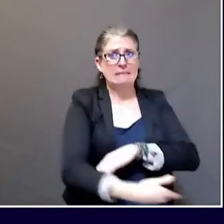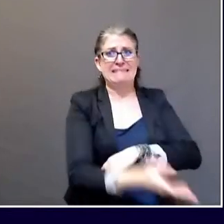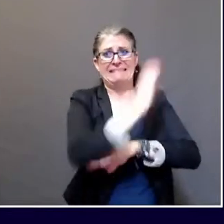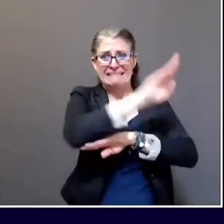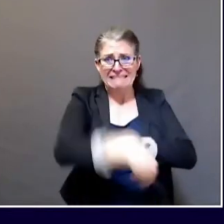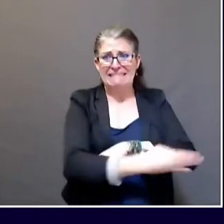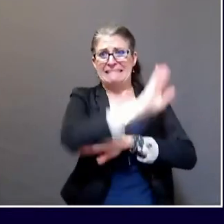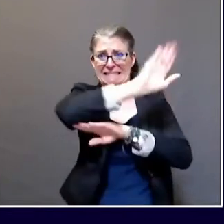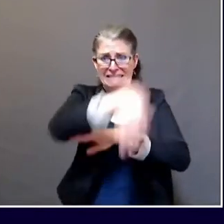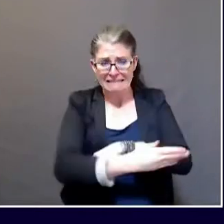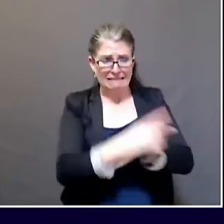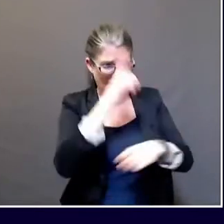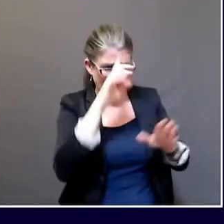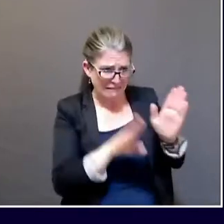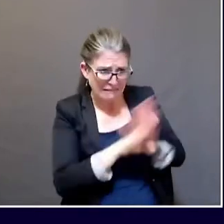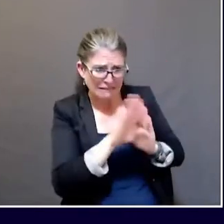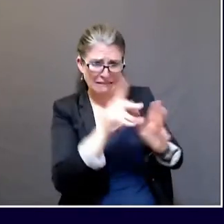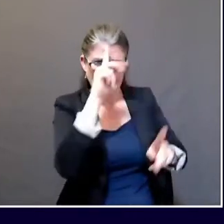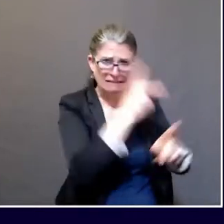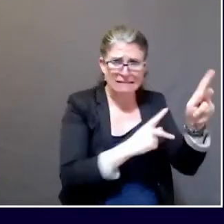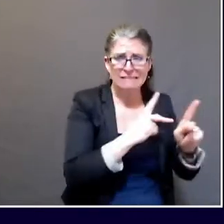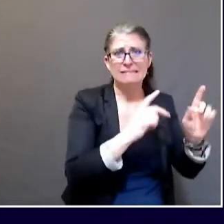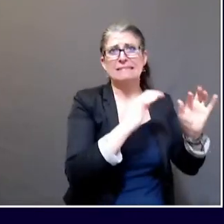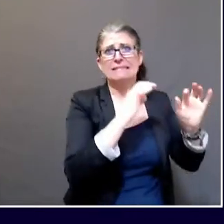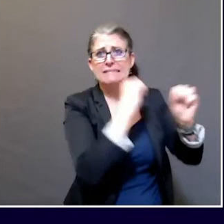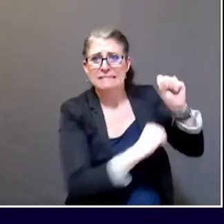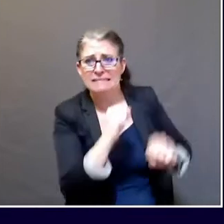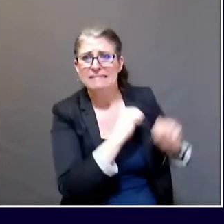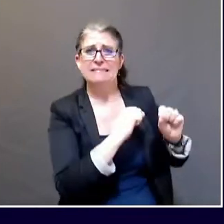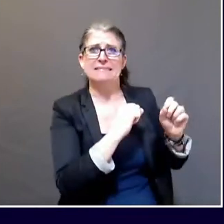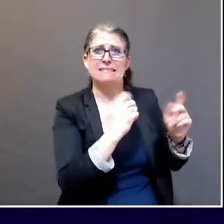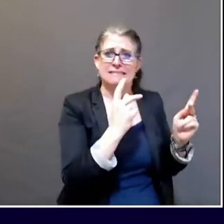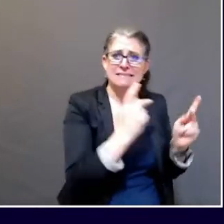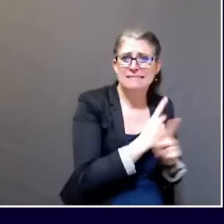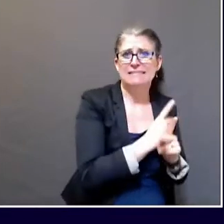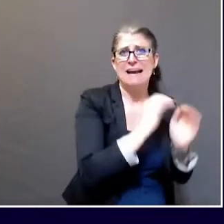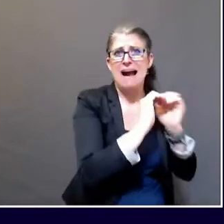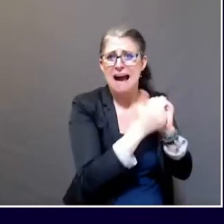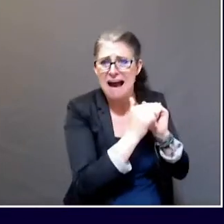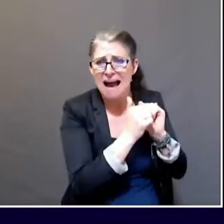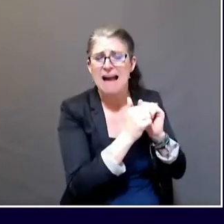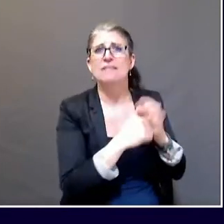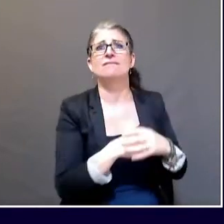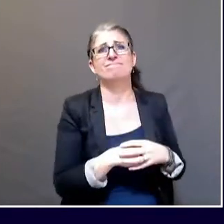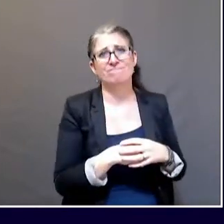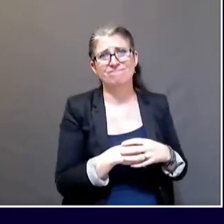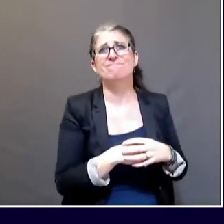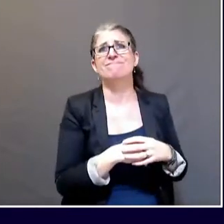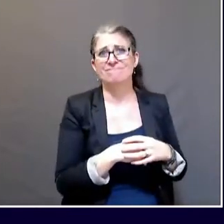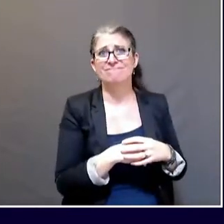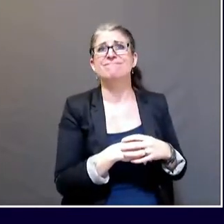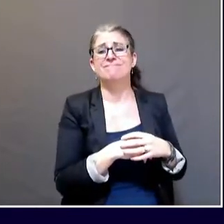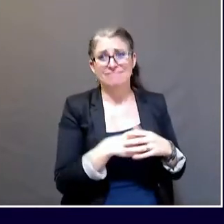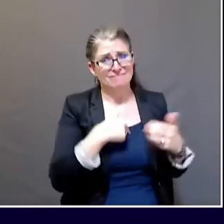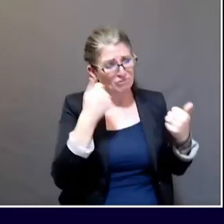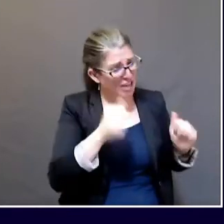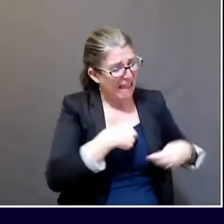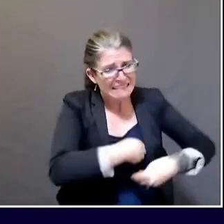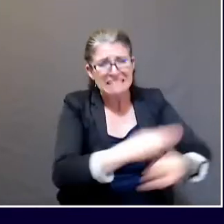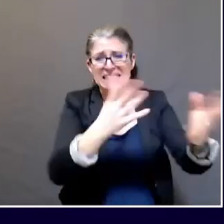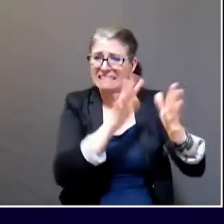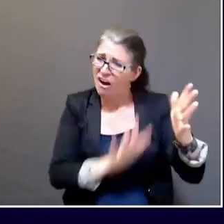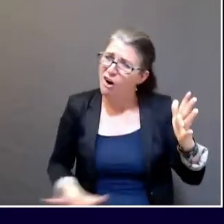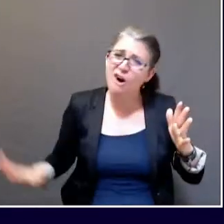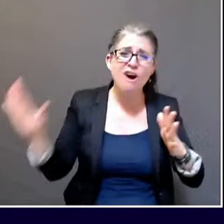that when doses come into the state, they are quickly moved to sites that can get them into folks' arms. But all of that